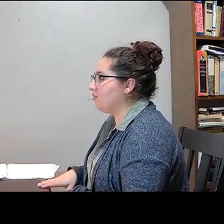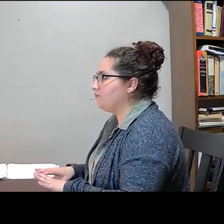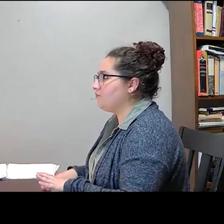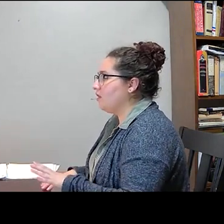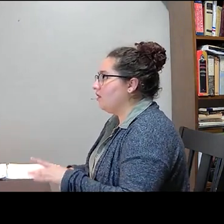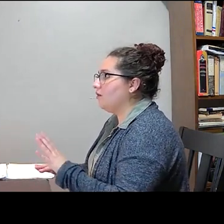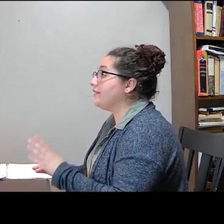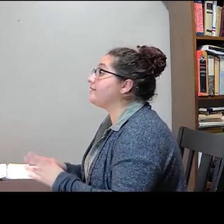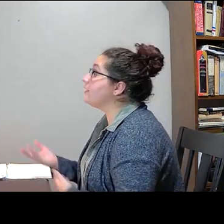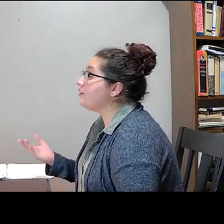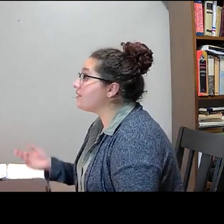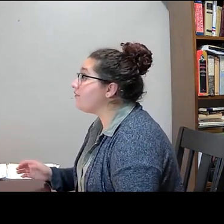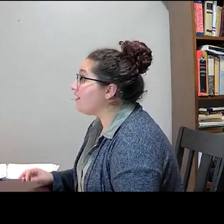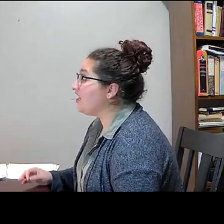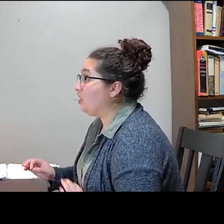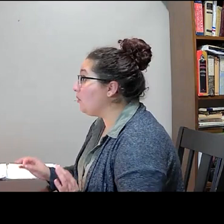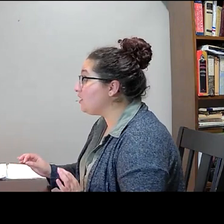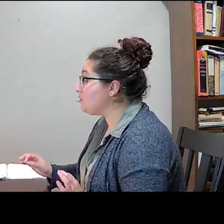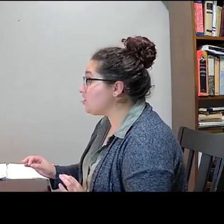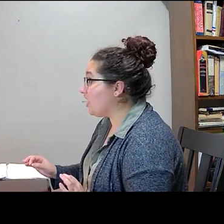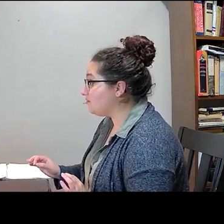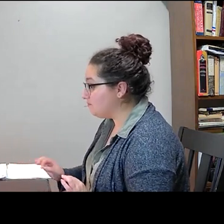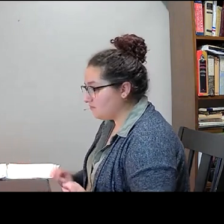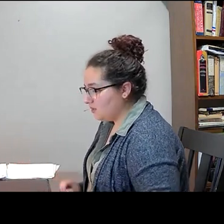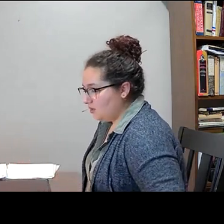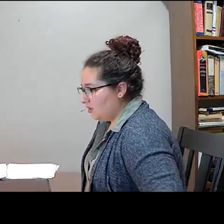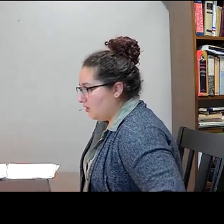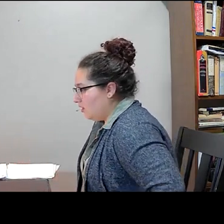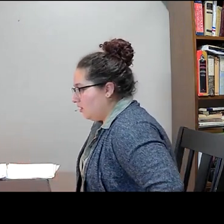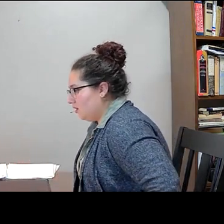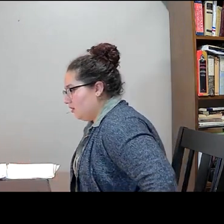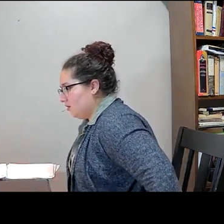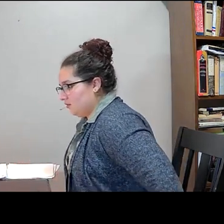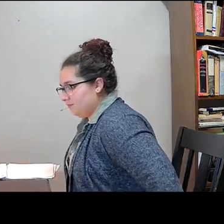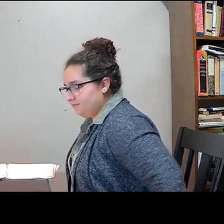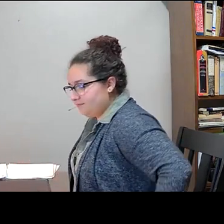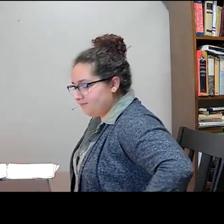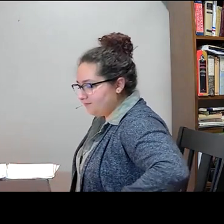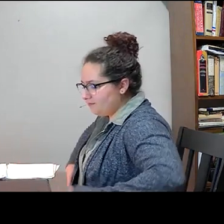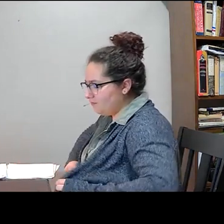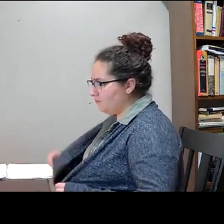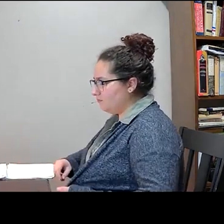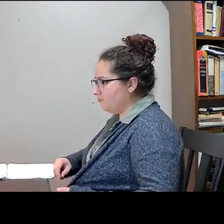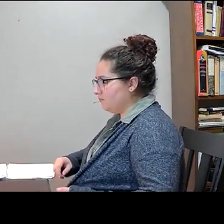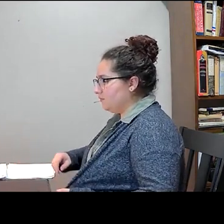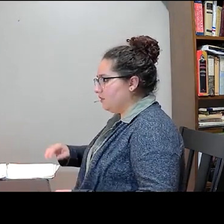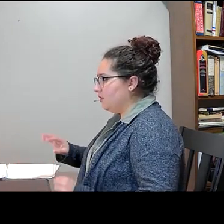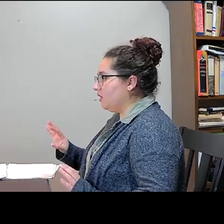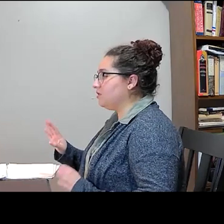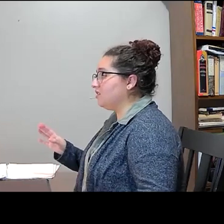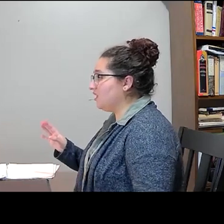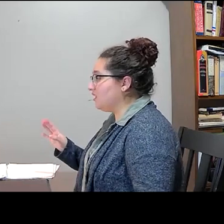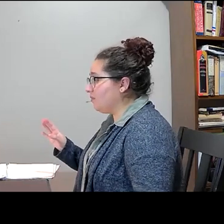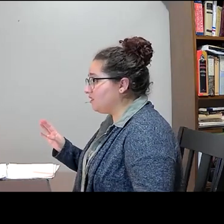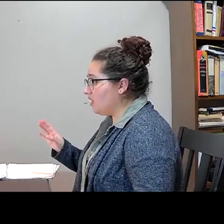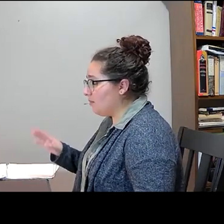bailout. Only CEOs get forgiven, and no one goes to jail. I have an idea. We could rob the bank. They'd